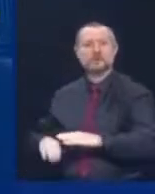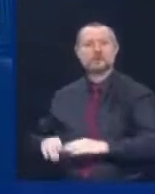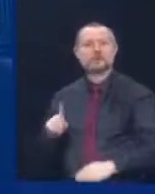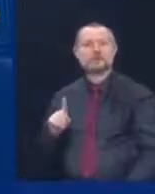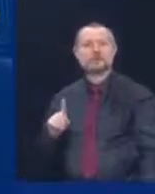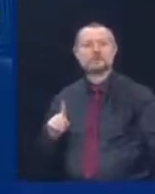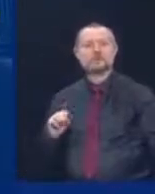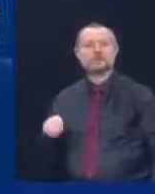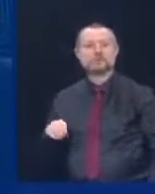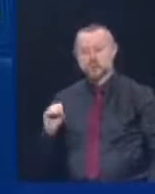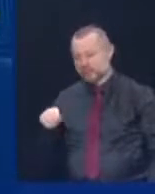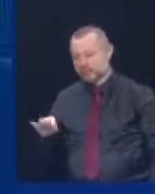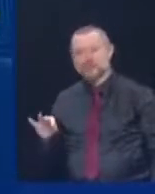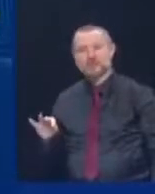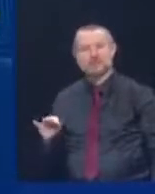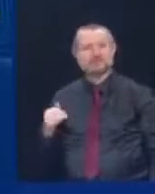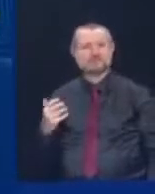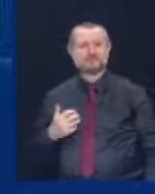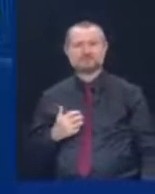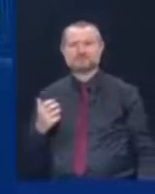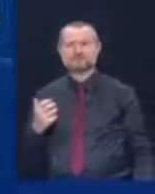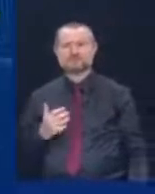through a tremendous,